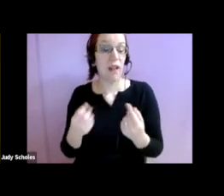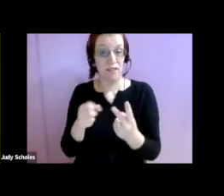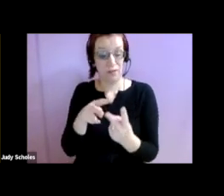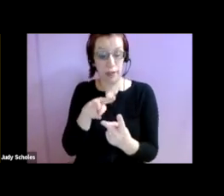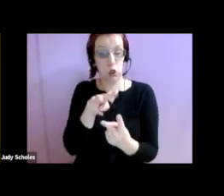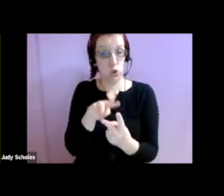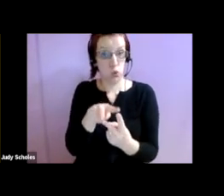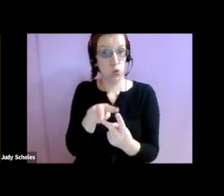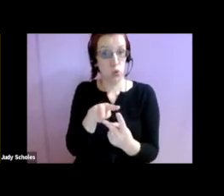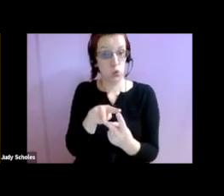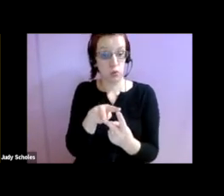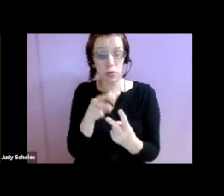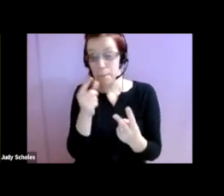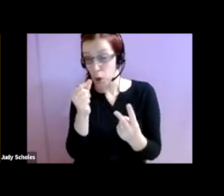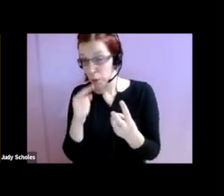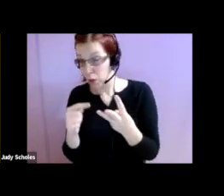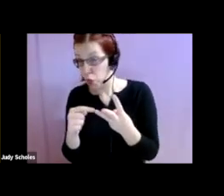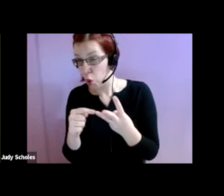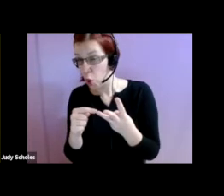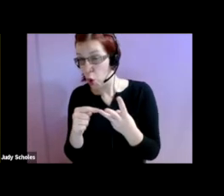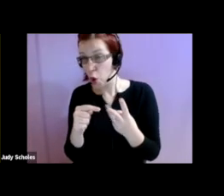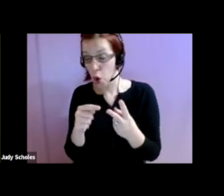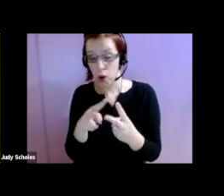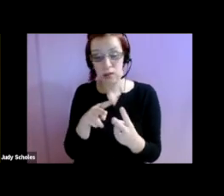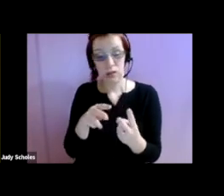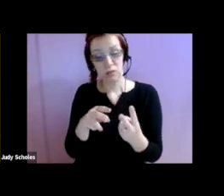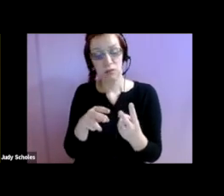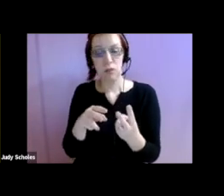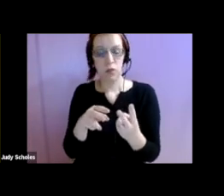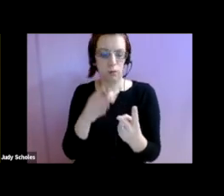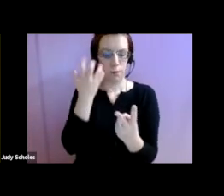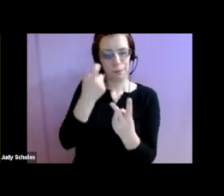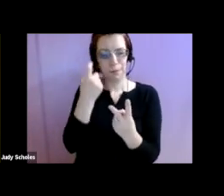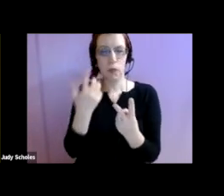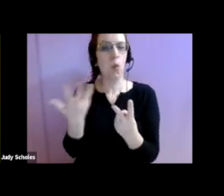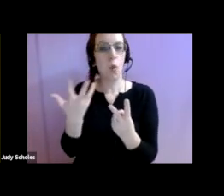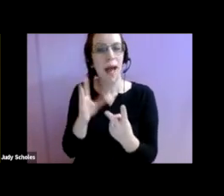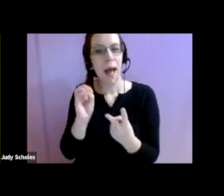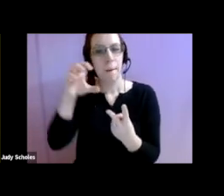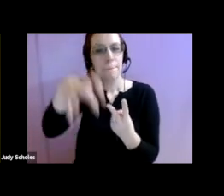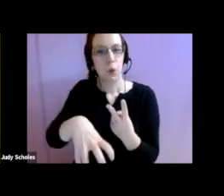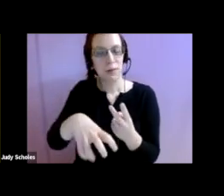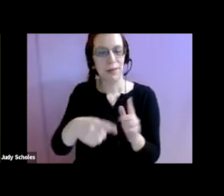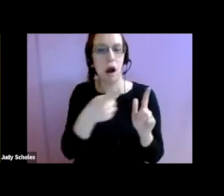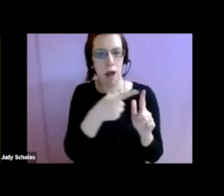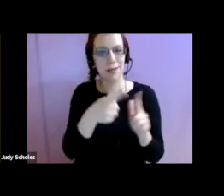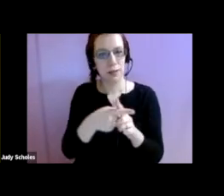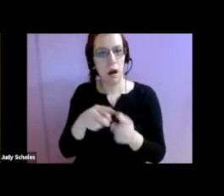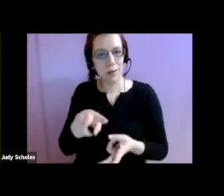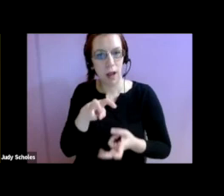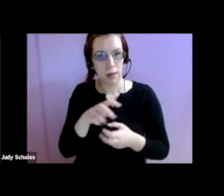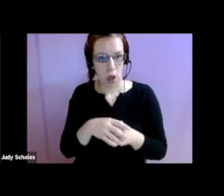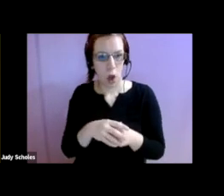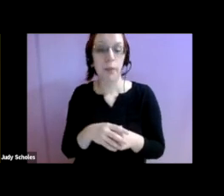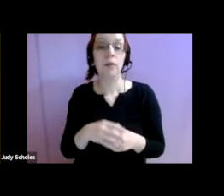of sites, perhaps even 3, under consideration for where that might go. Would be underground to help reduce further